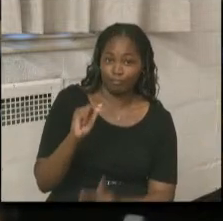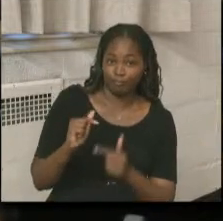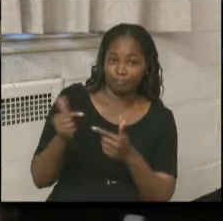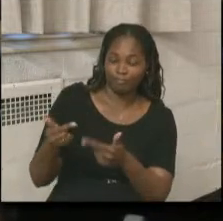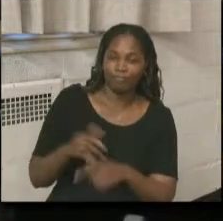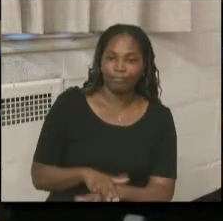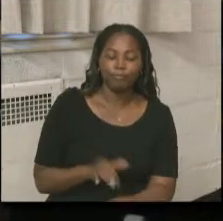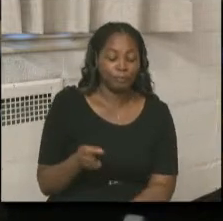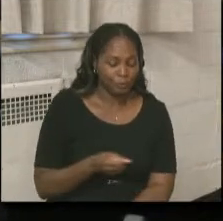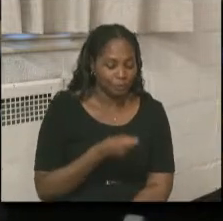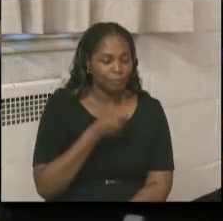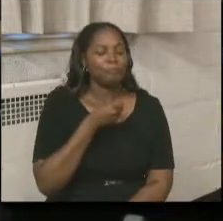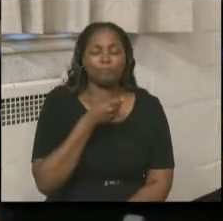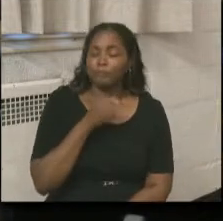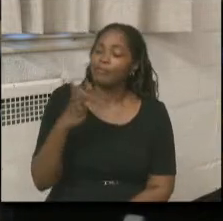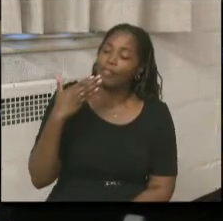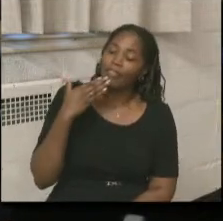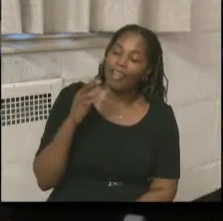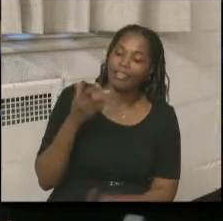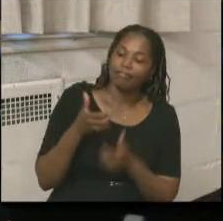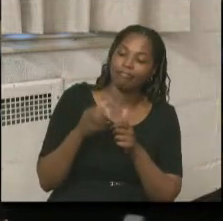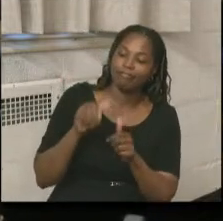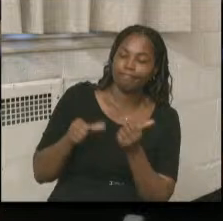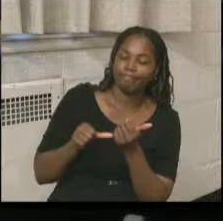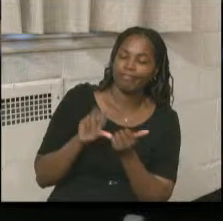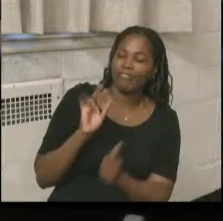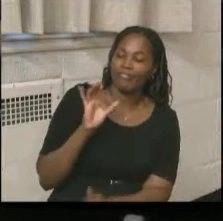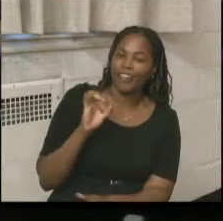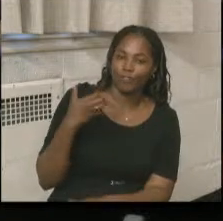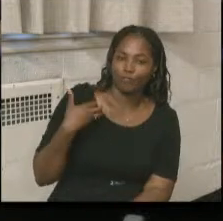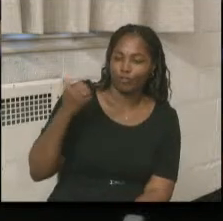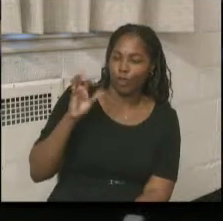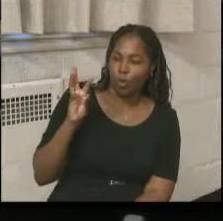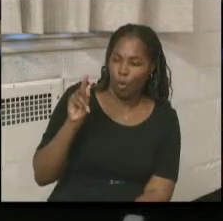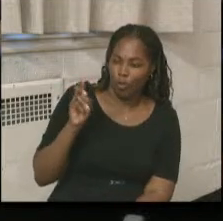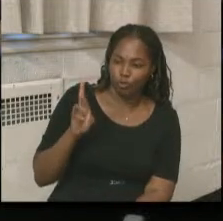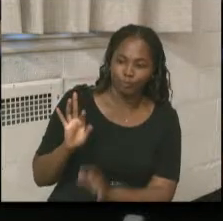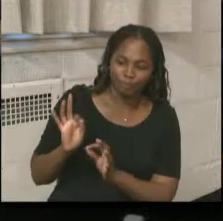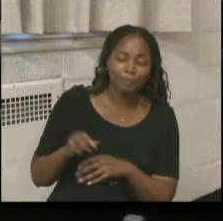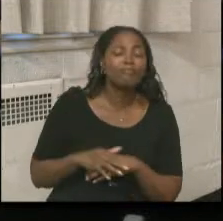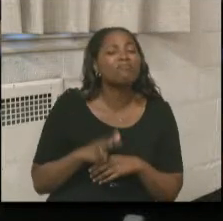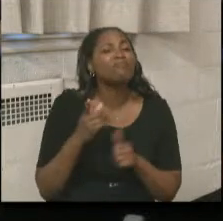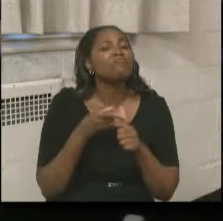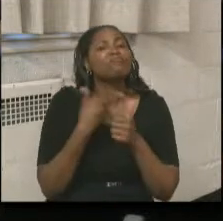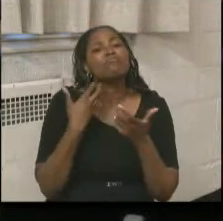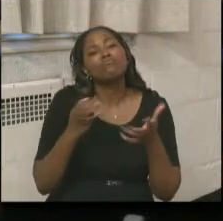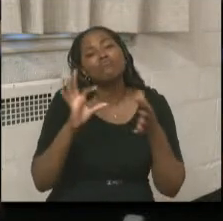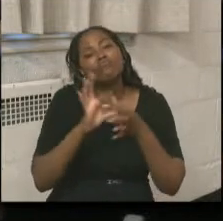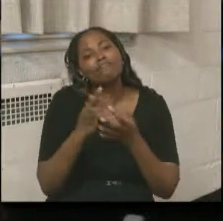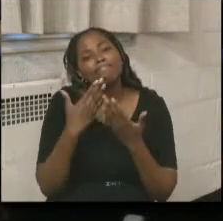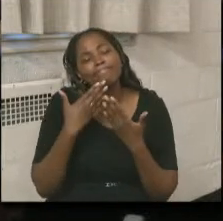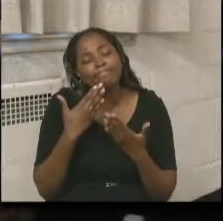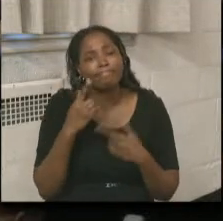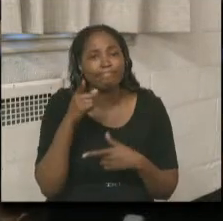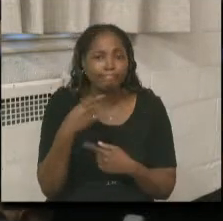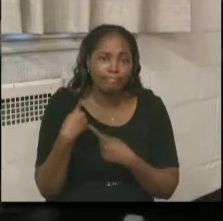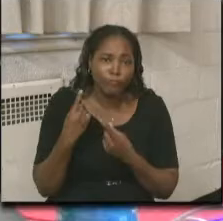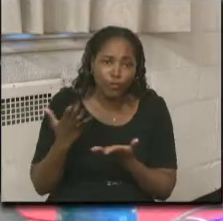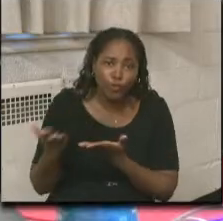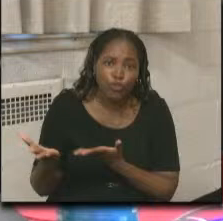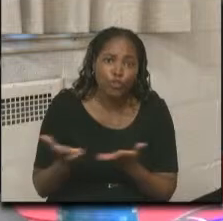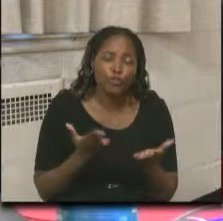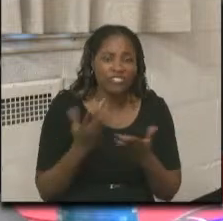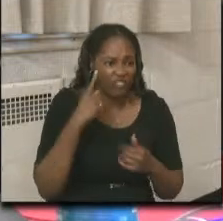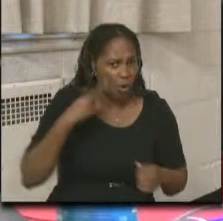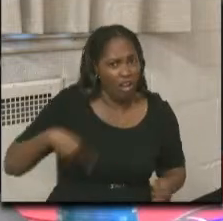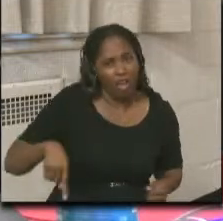Thank you so much, Vice Chair Walker. I first want to start by just saying thank you for your service to all of our appointees,